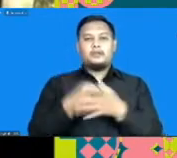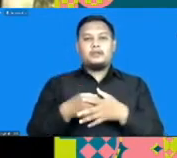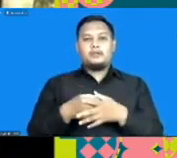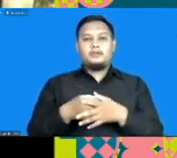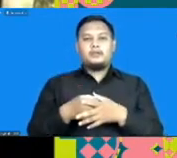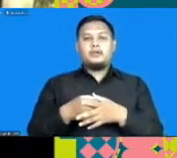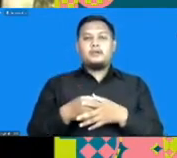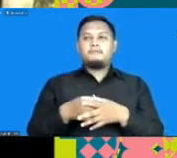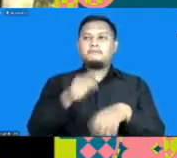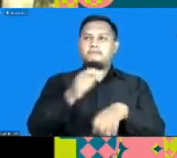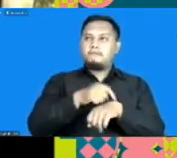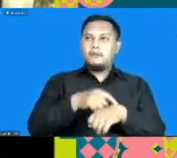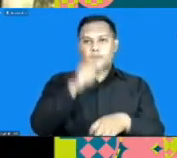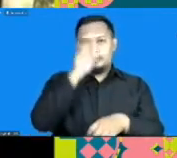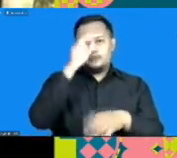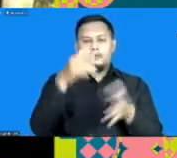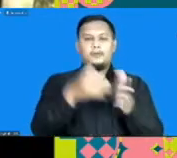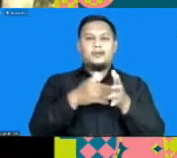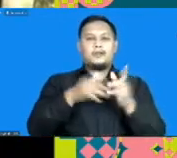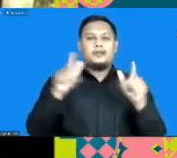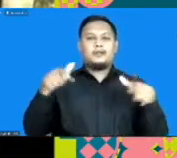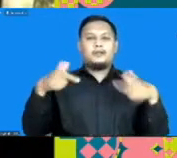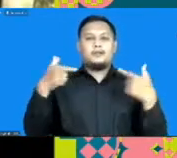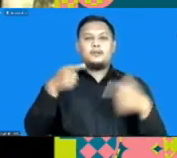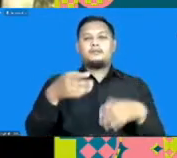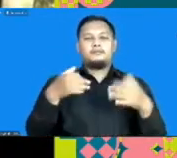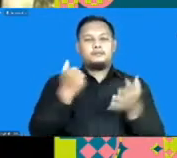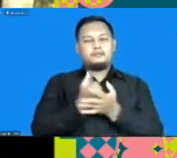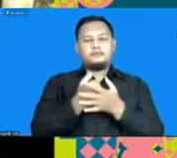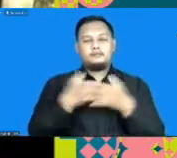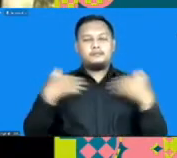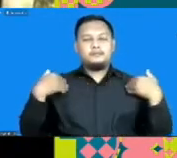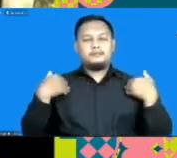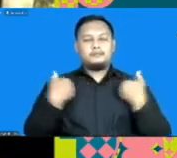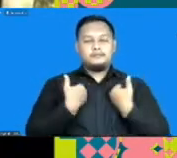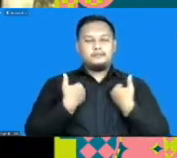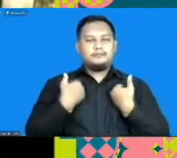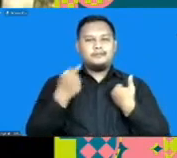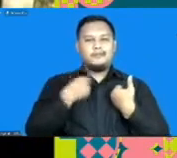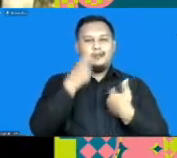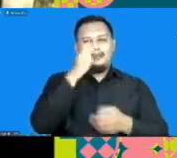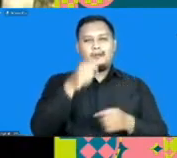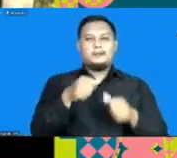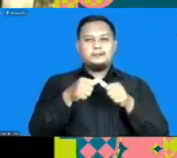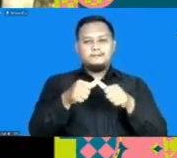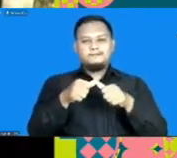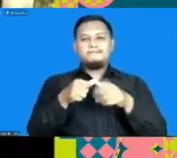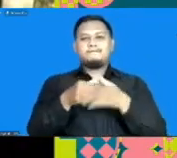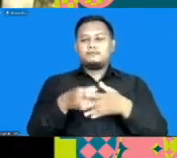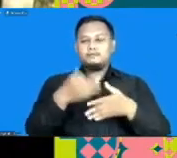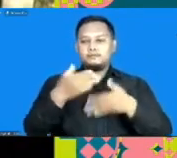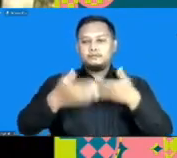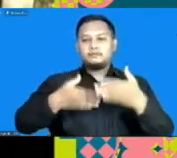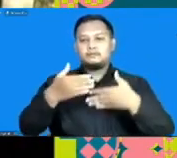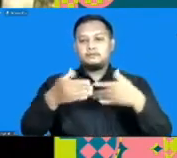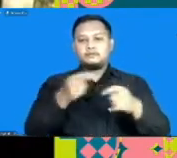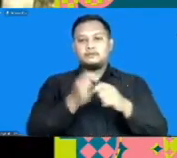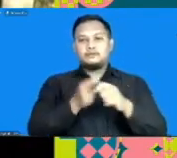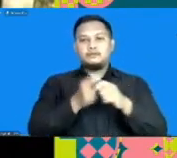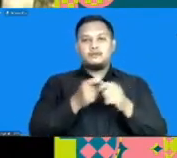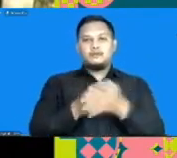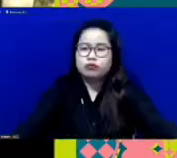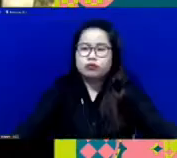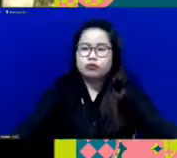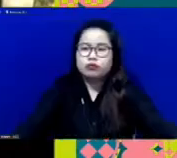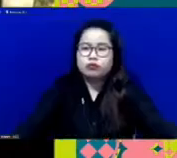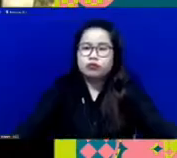create interventions that reach to the policy making on a top-down approach, but